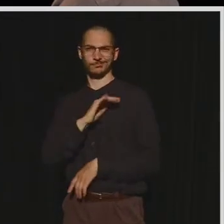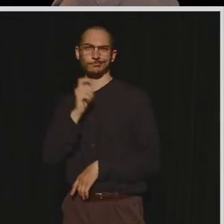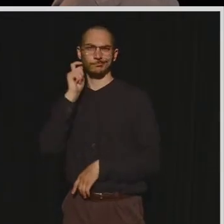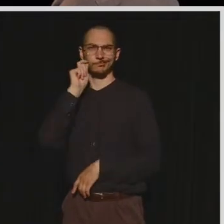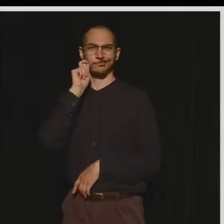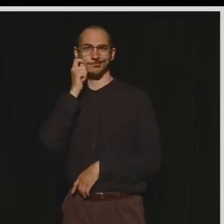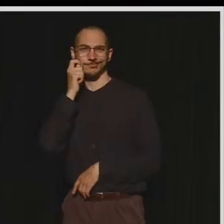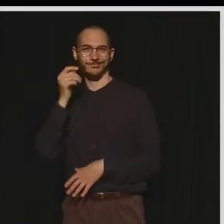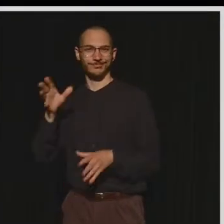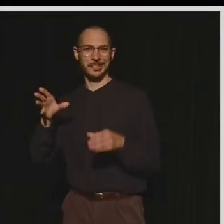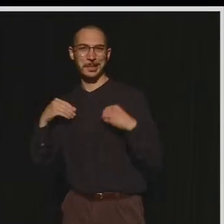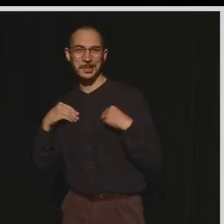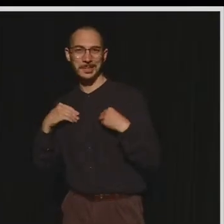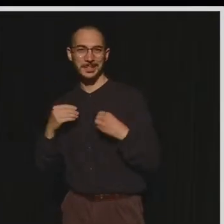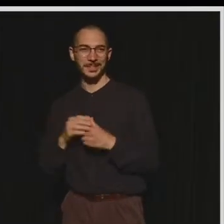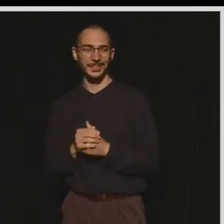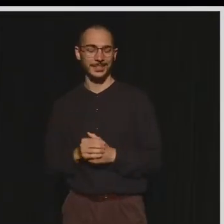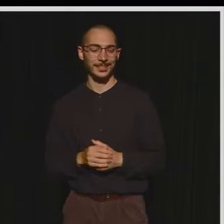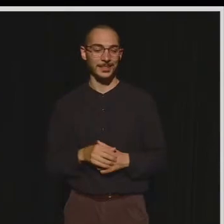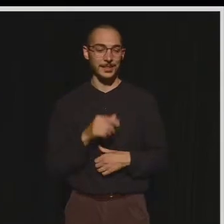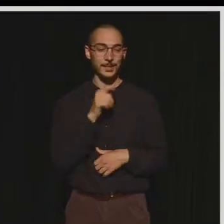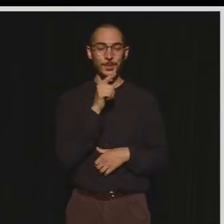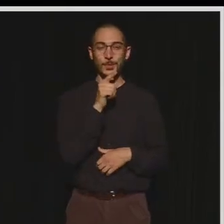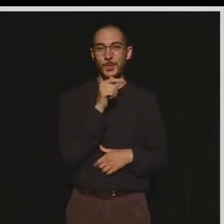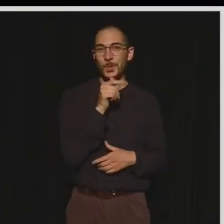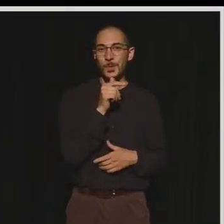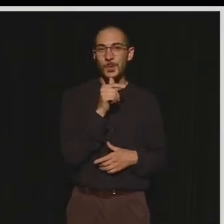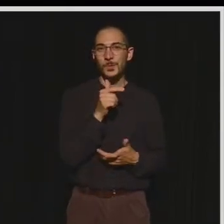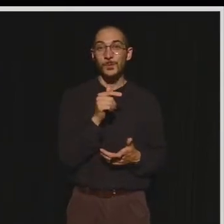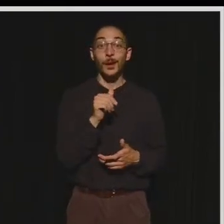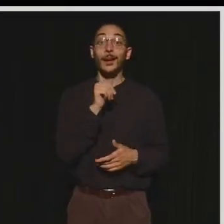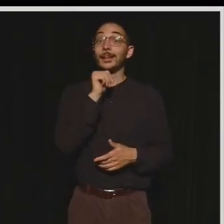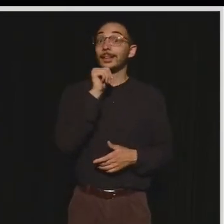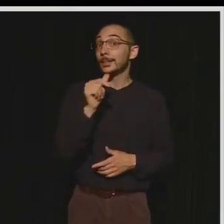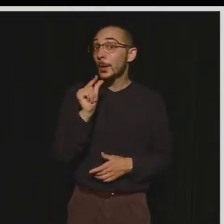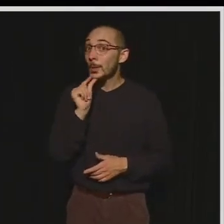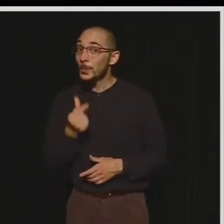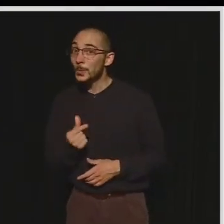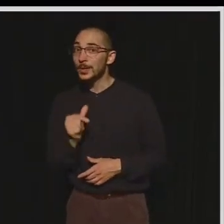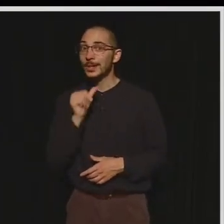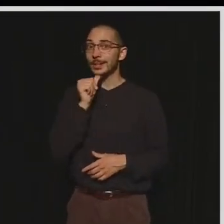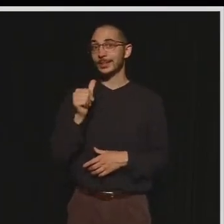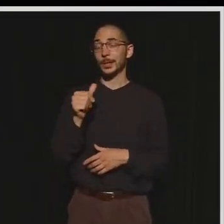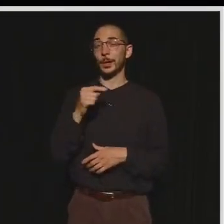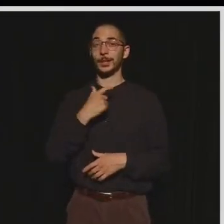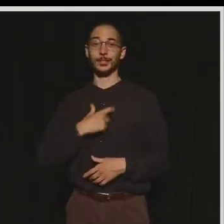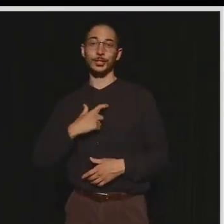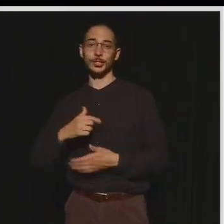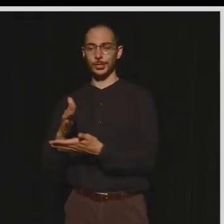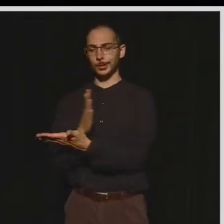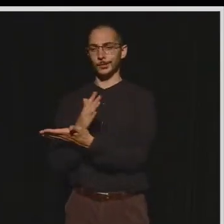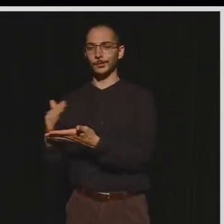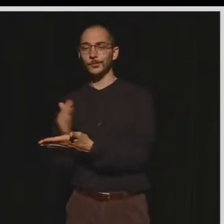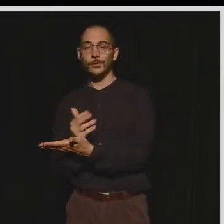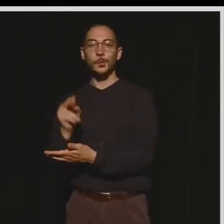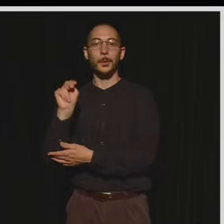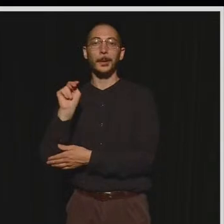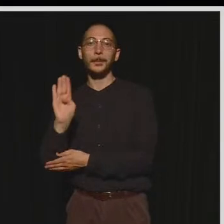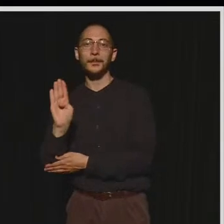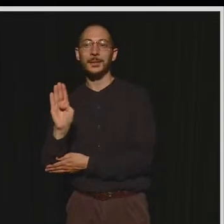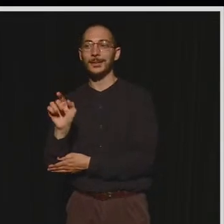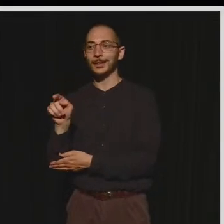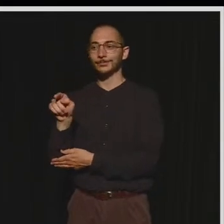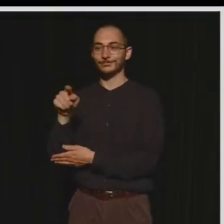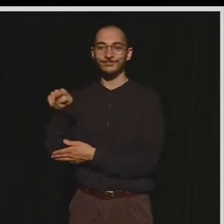queer and non-binary, then you're kind of boring and not as exciting and cool. So there's